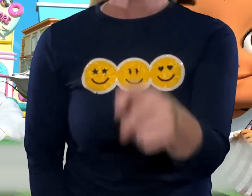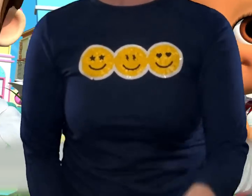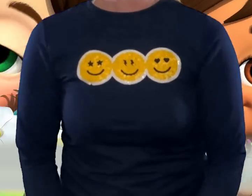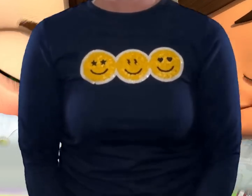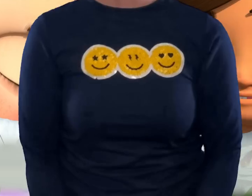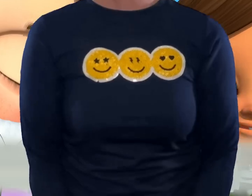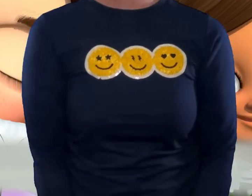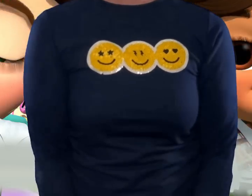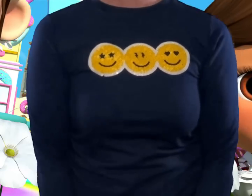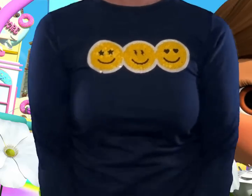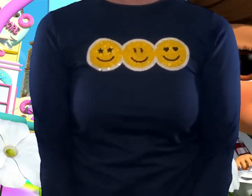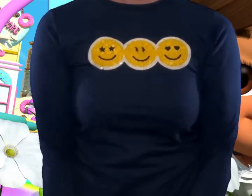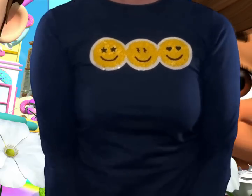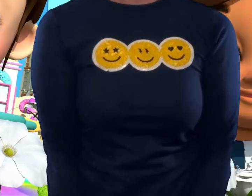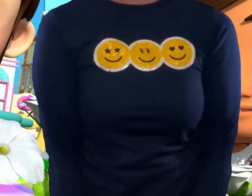and